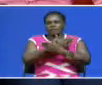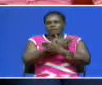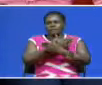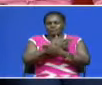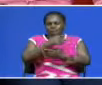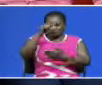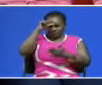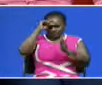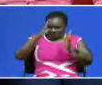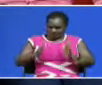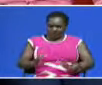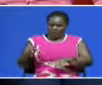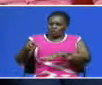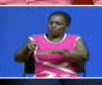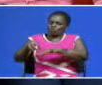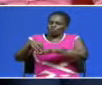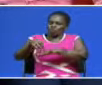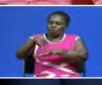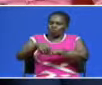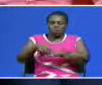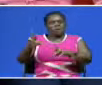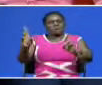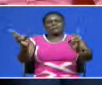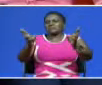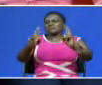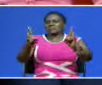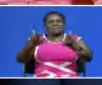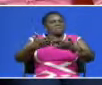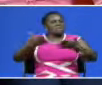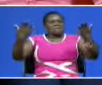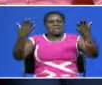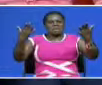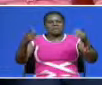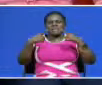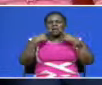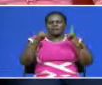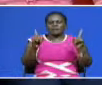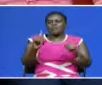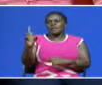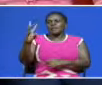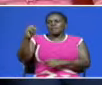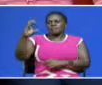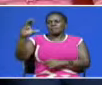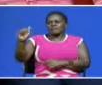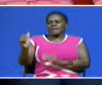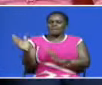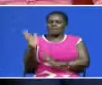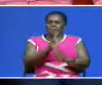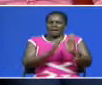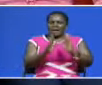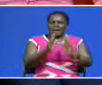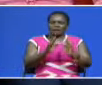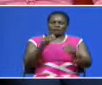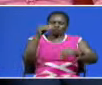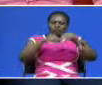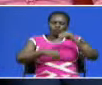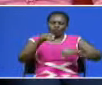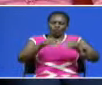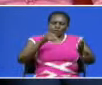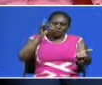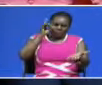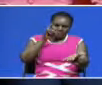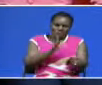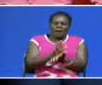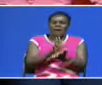embattled Governor Mike Sonko says he's ready for any outcome as Nairobi MCAs prepare to take a vote on his